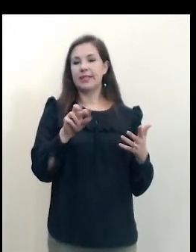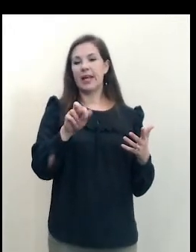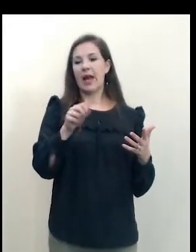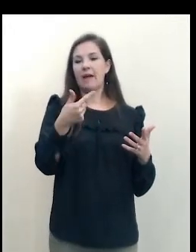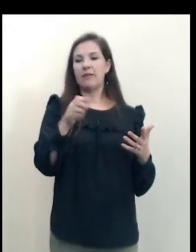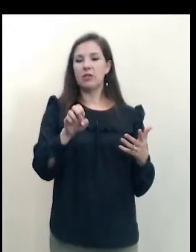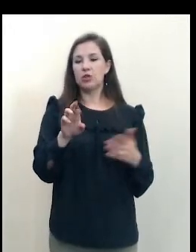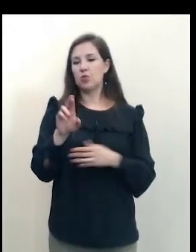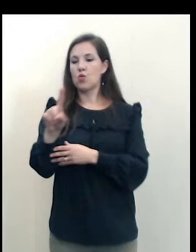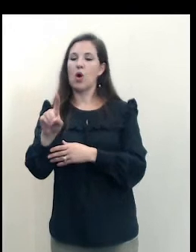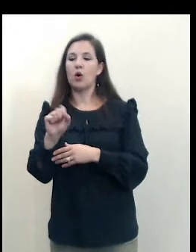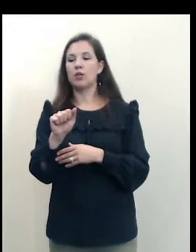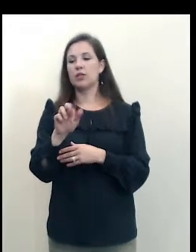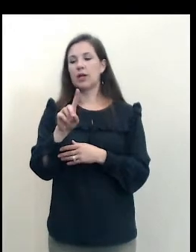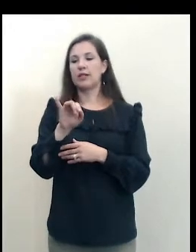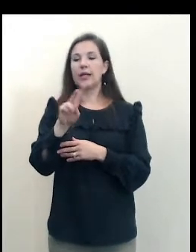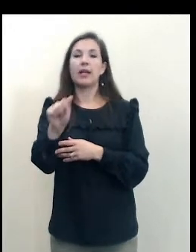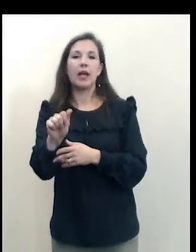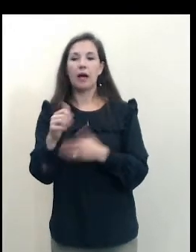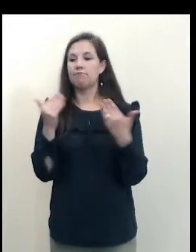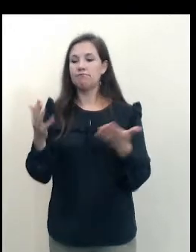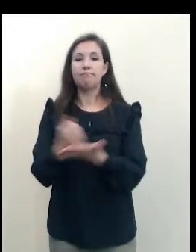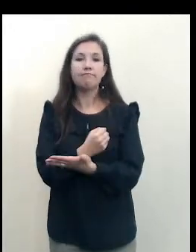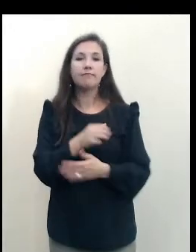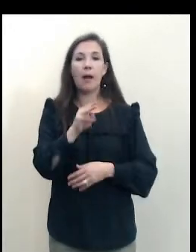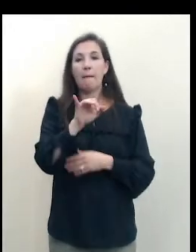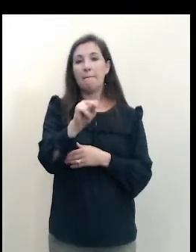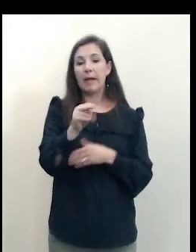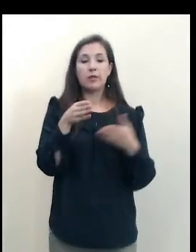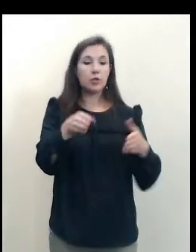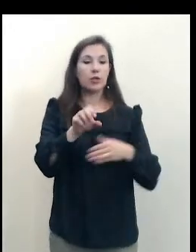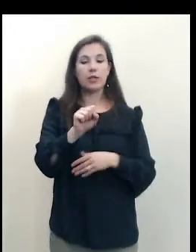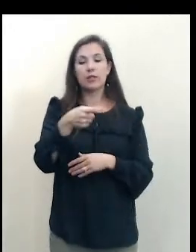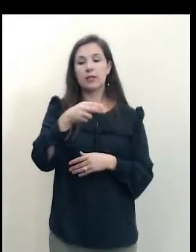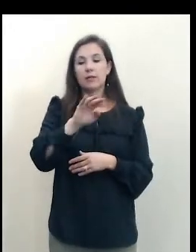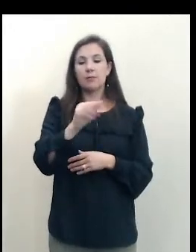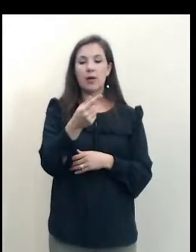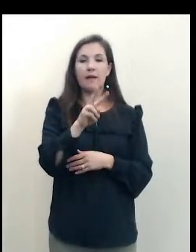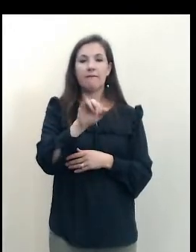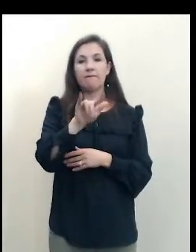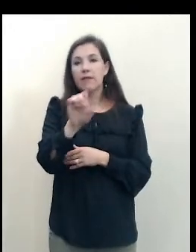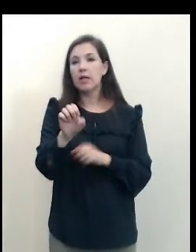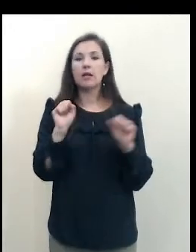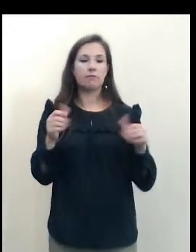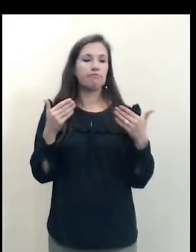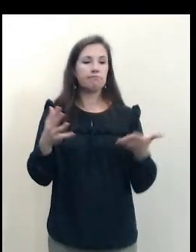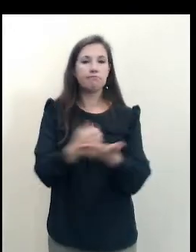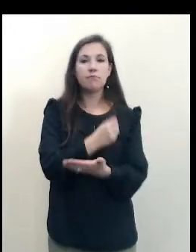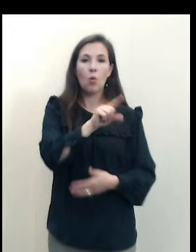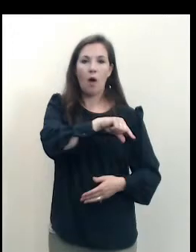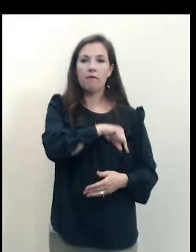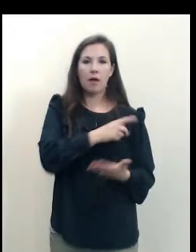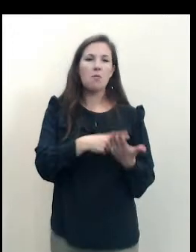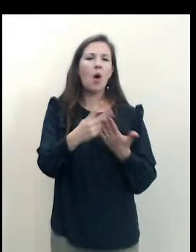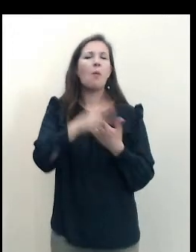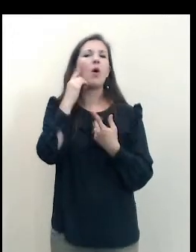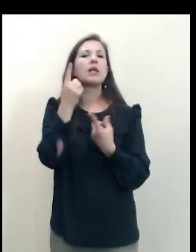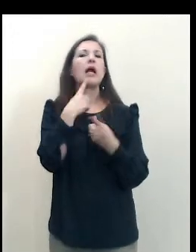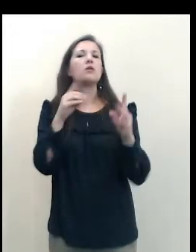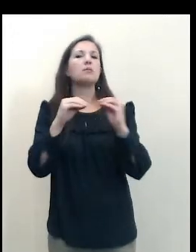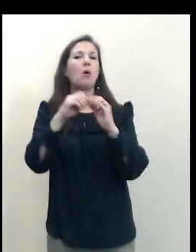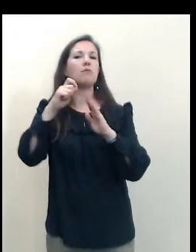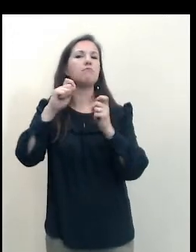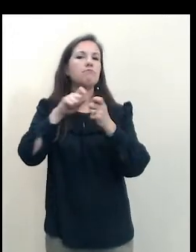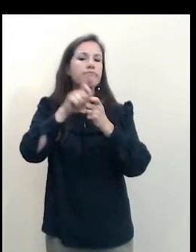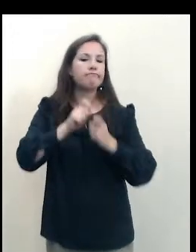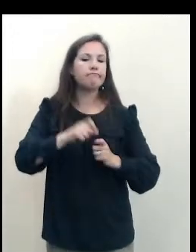in Sardinia, Main Street in Springville, doesn't matter where it is. You can qualify for this program. A lot more will be announced as